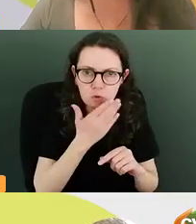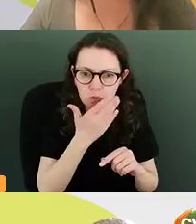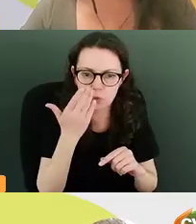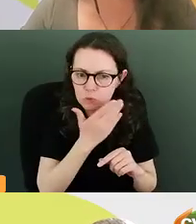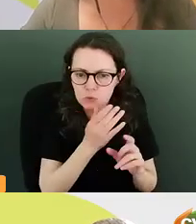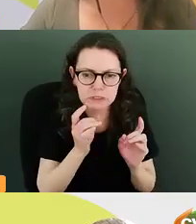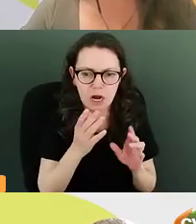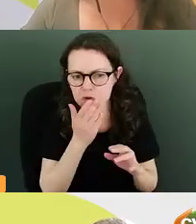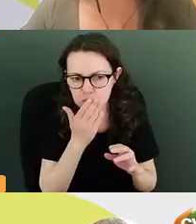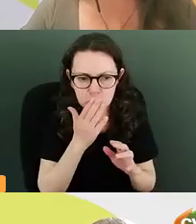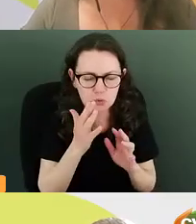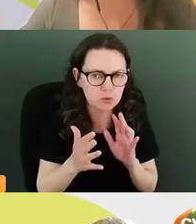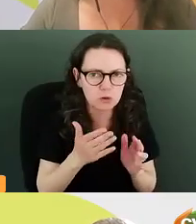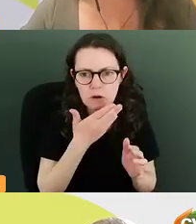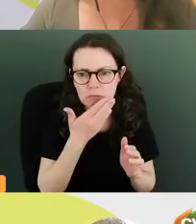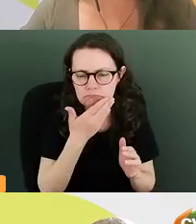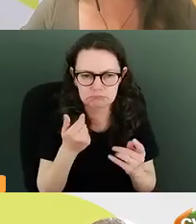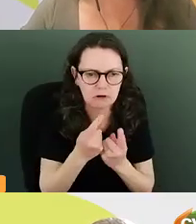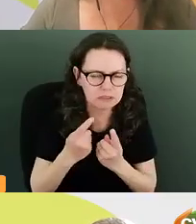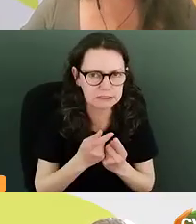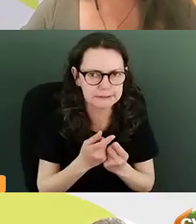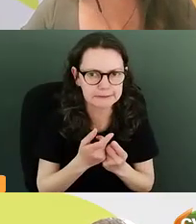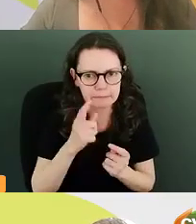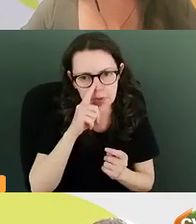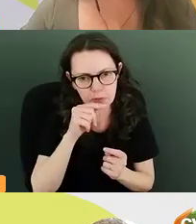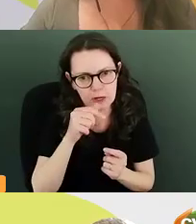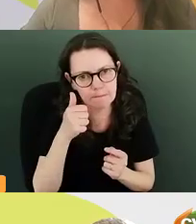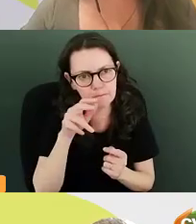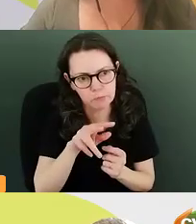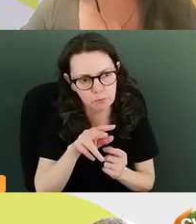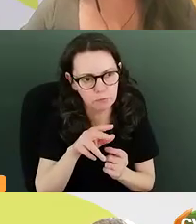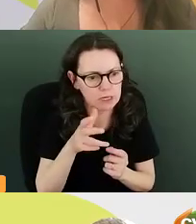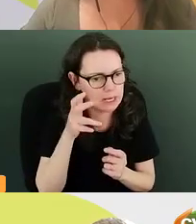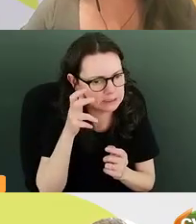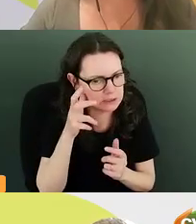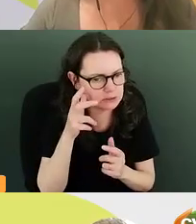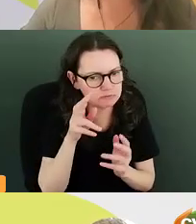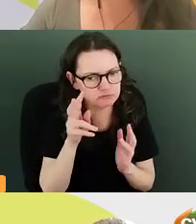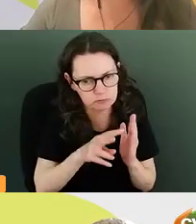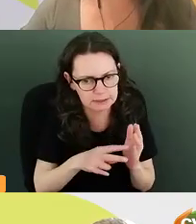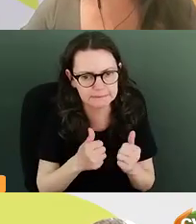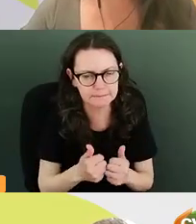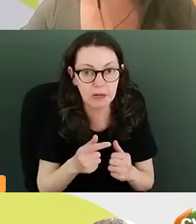couple of other nice creative resources that have been created with young people.